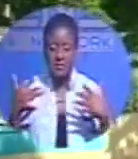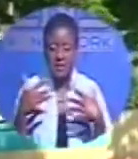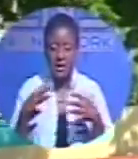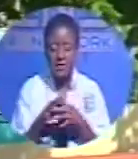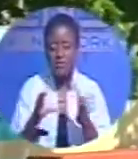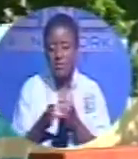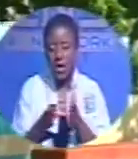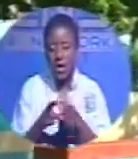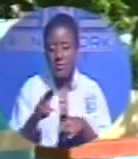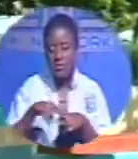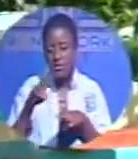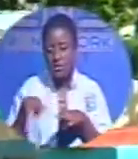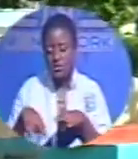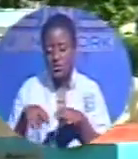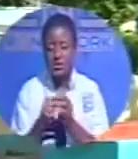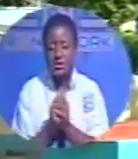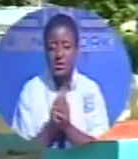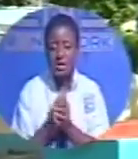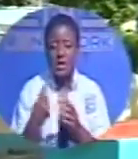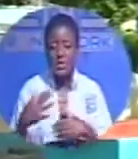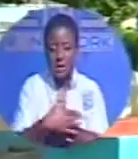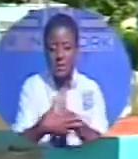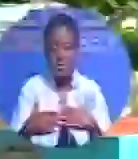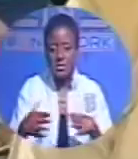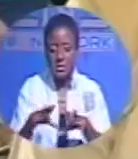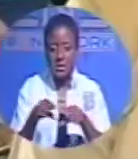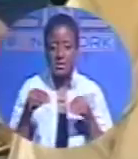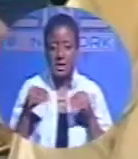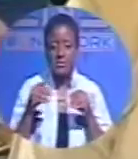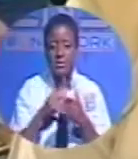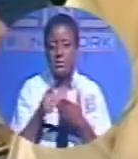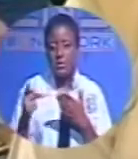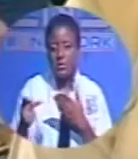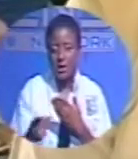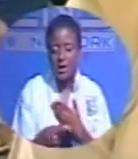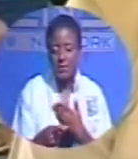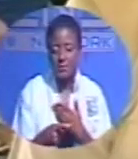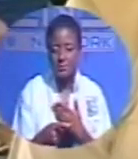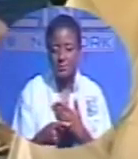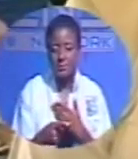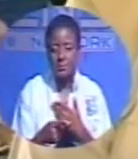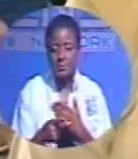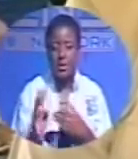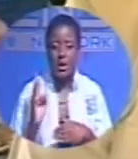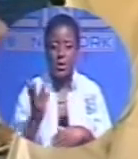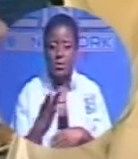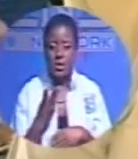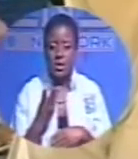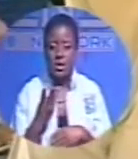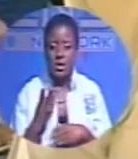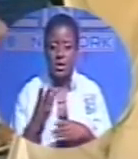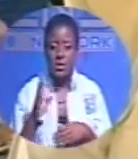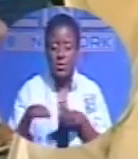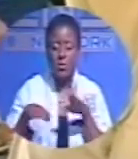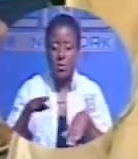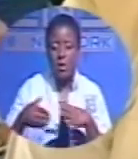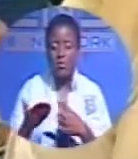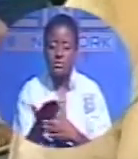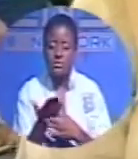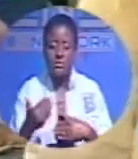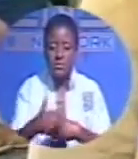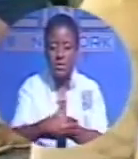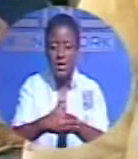The community really accept the program with open arms. And we canvassed the area, we were speaking with the people, and